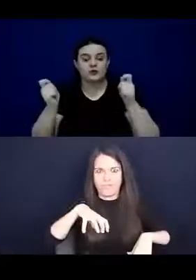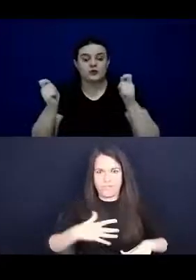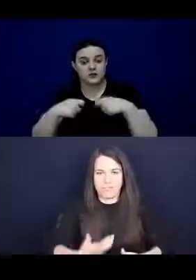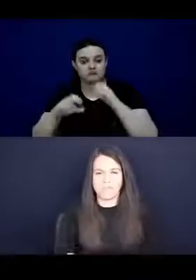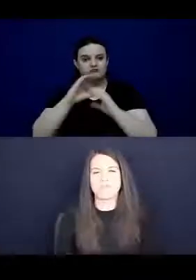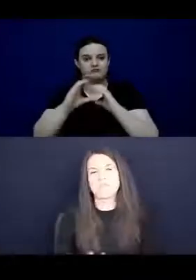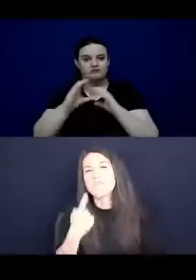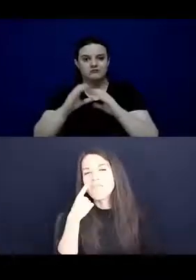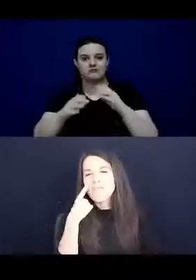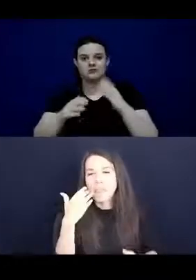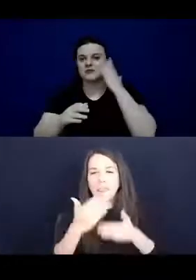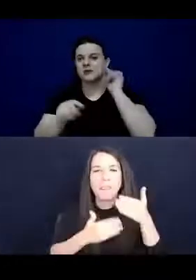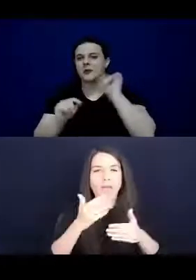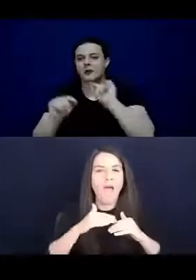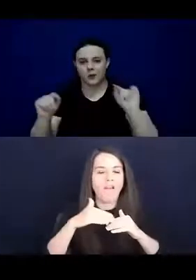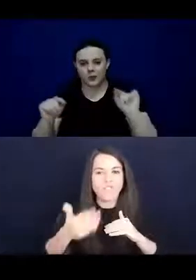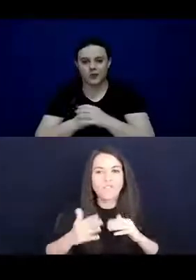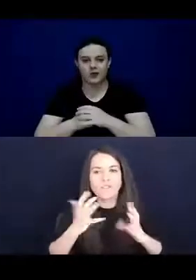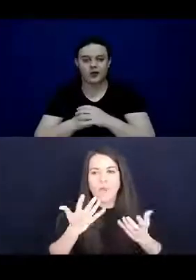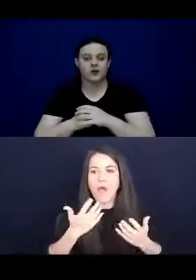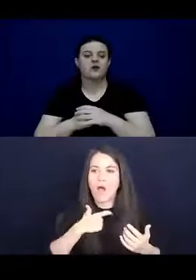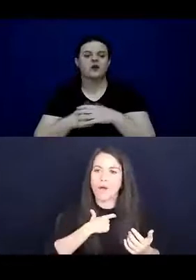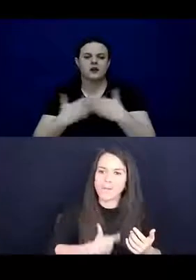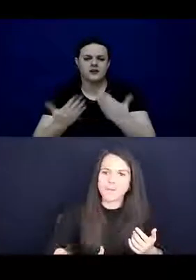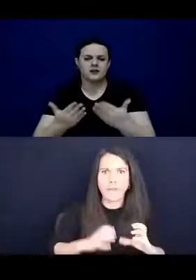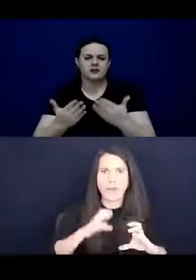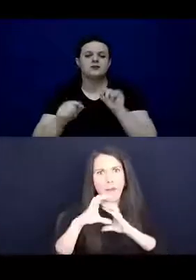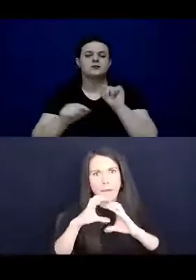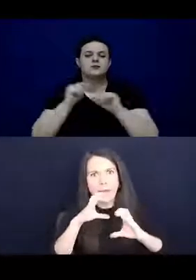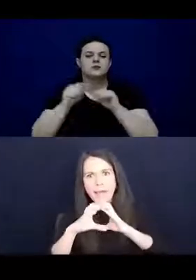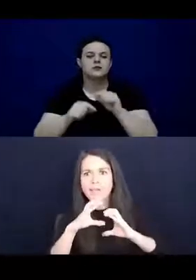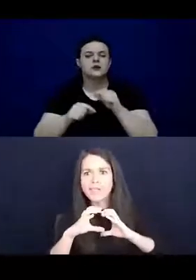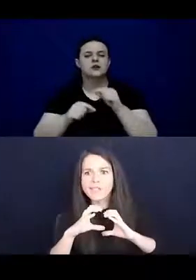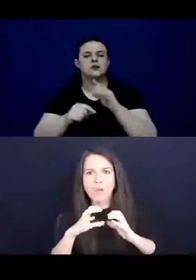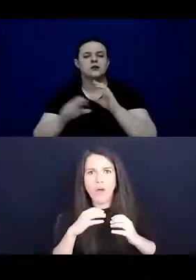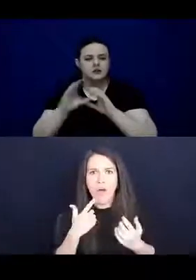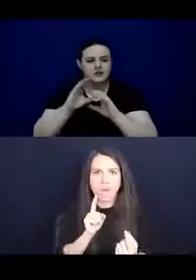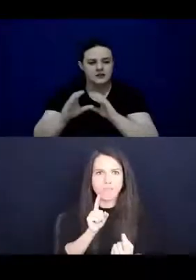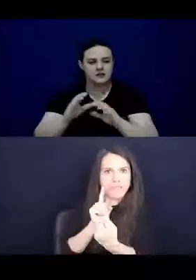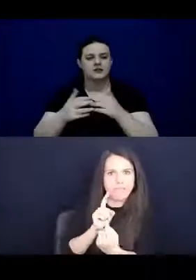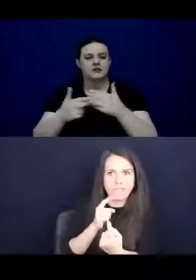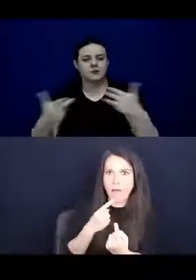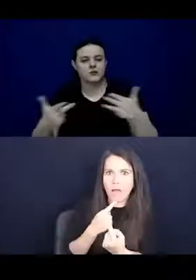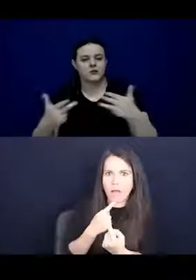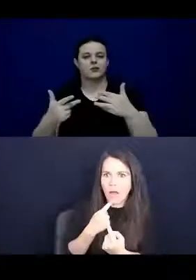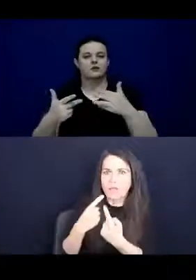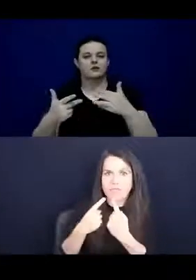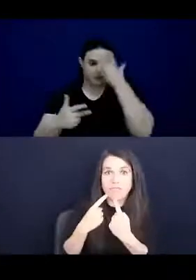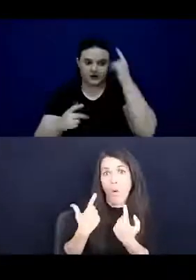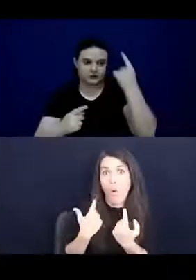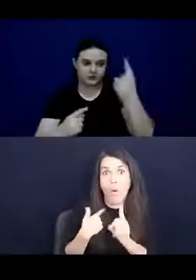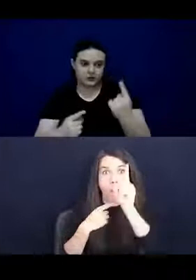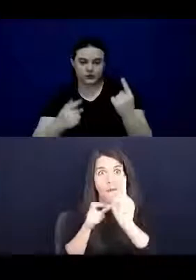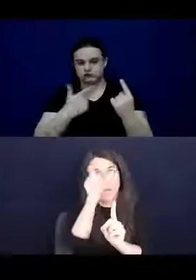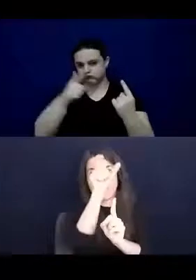sort of person-to-person communication, or the opportunities perhaps to communicate from one person to a number of different people